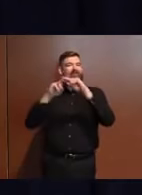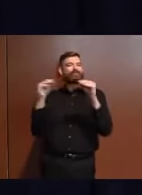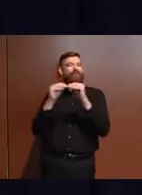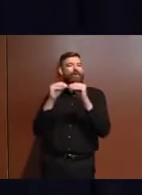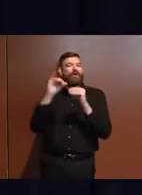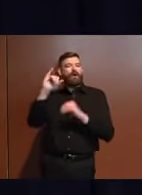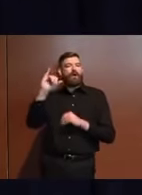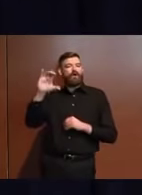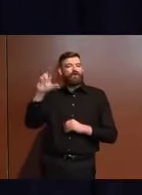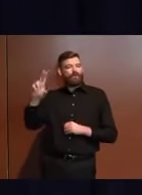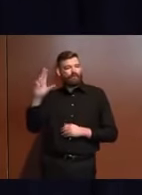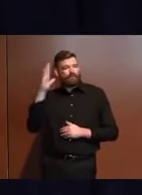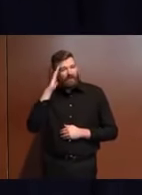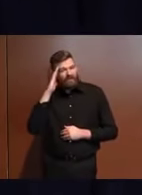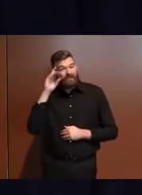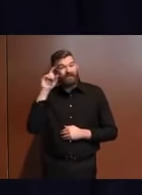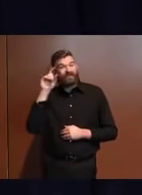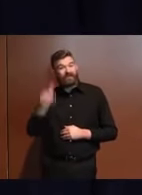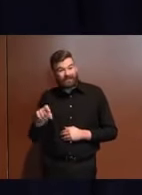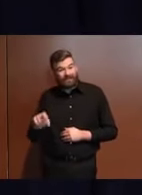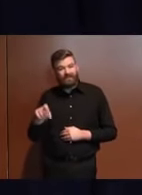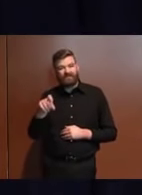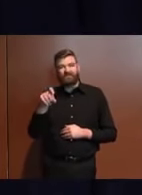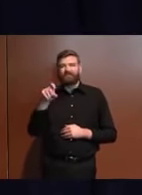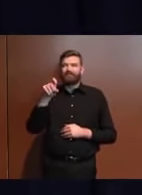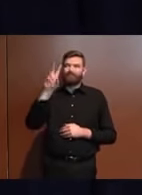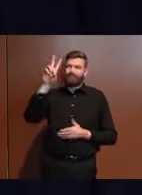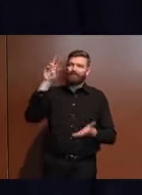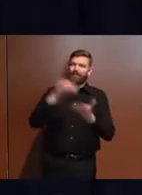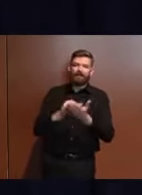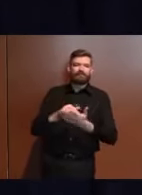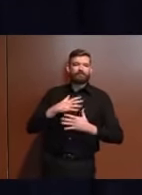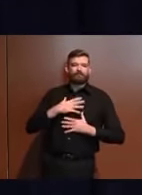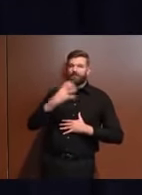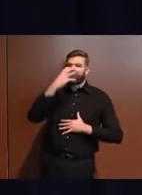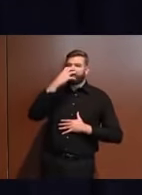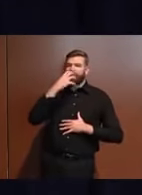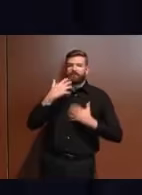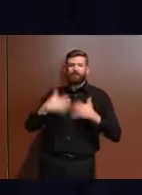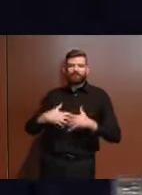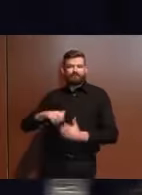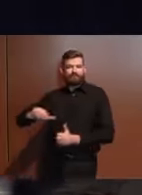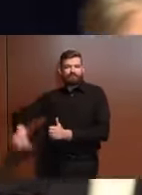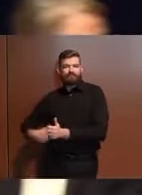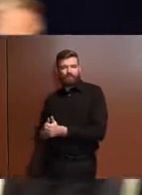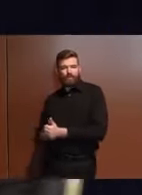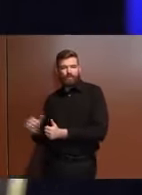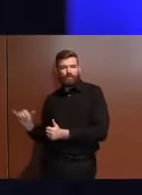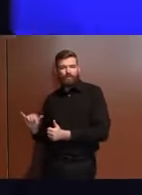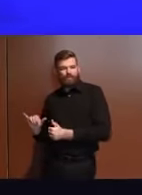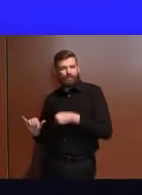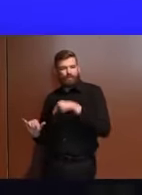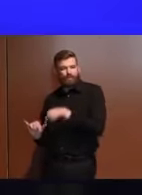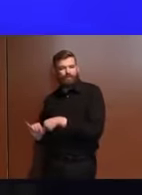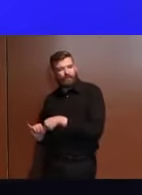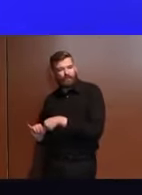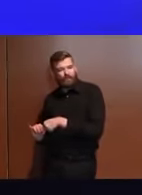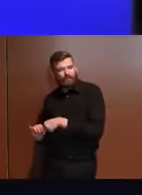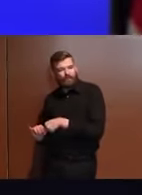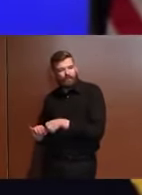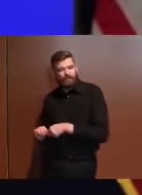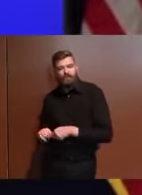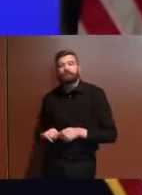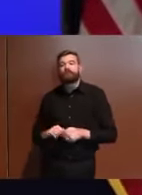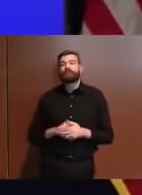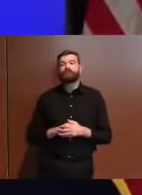2,000 ventilators, 300 as standby. Probably at least, I would add to that. Nothing new.